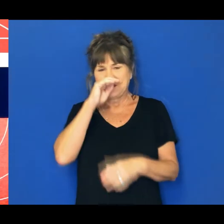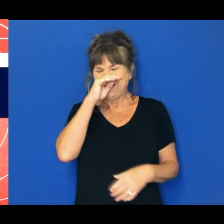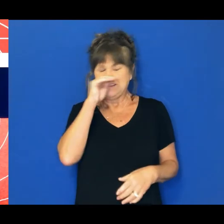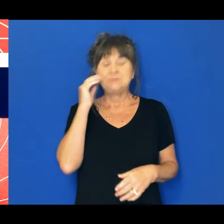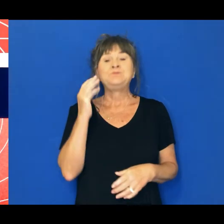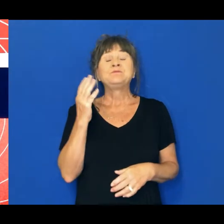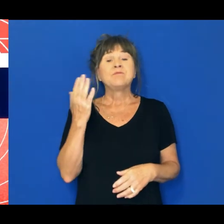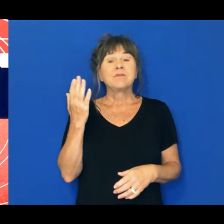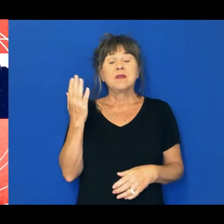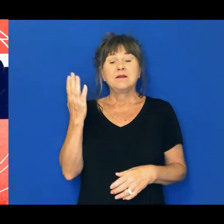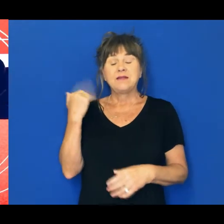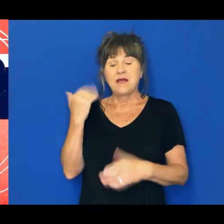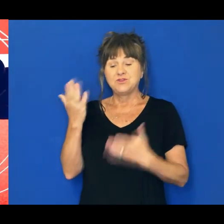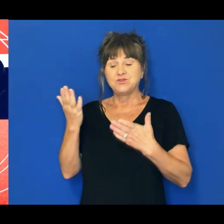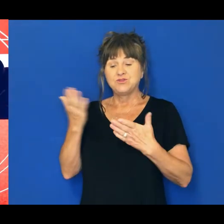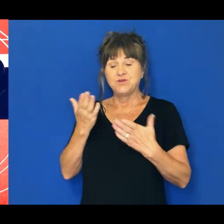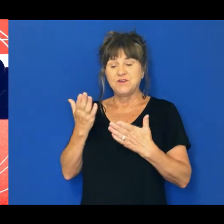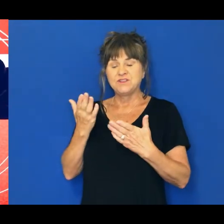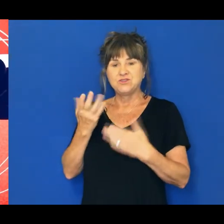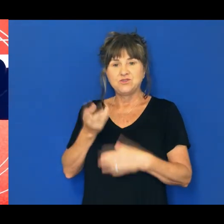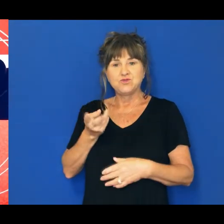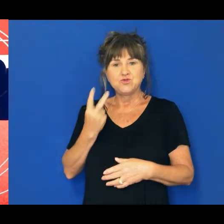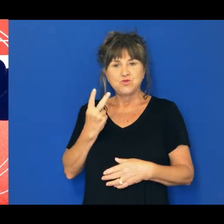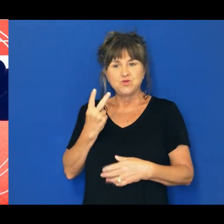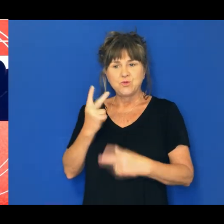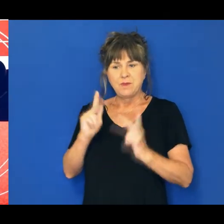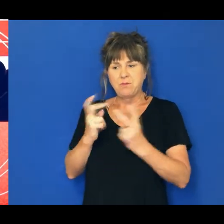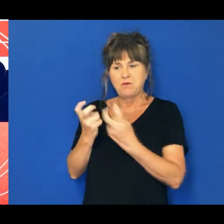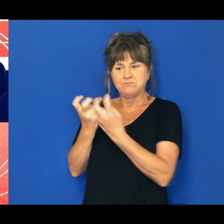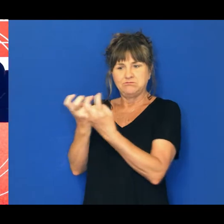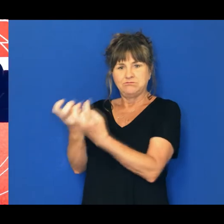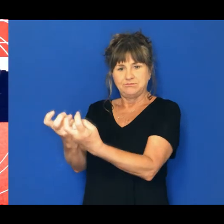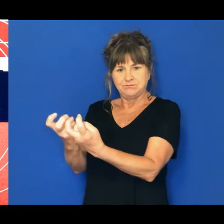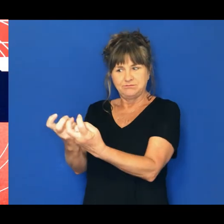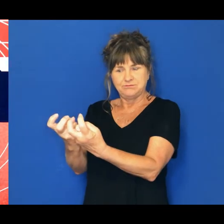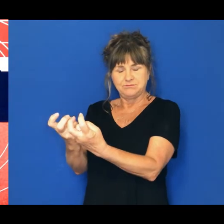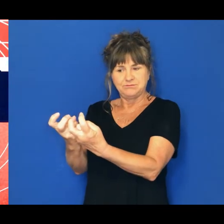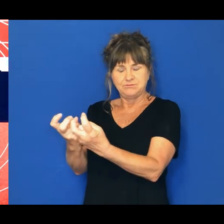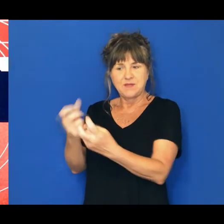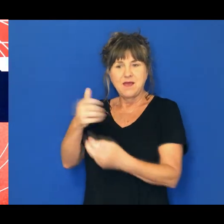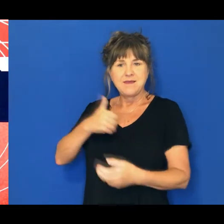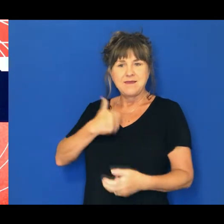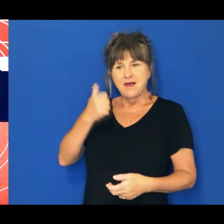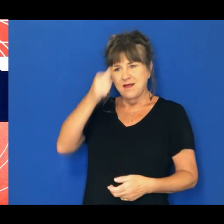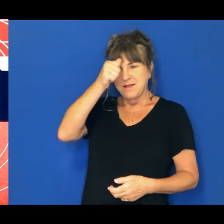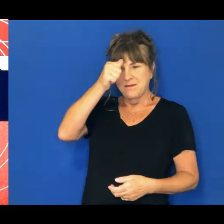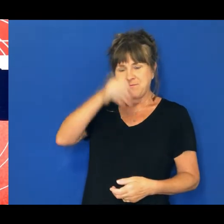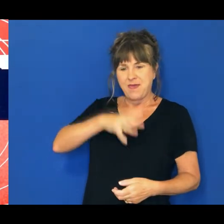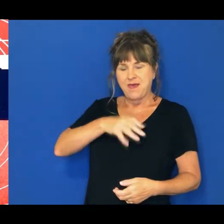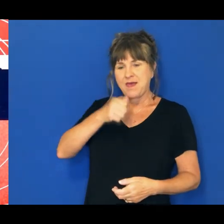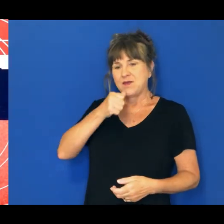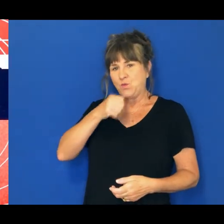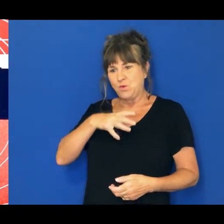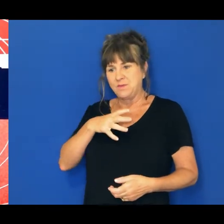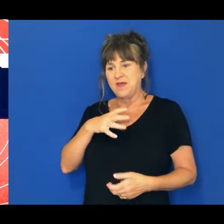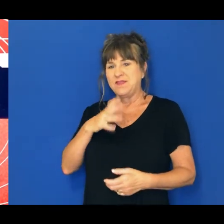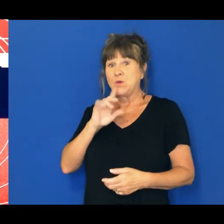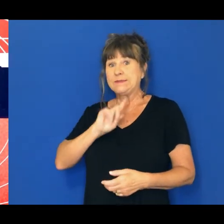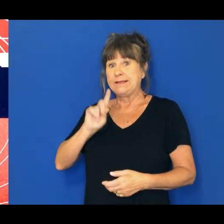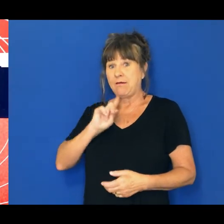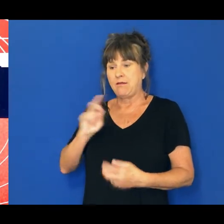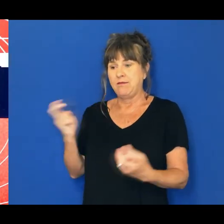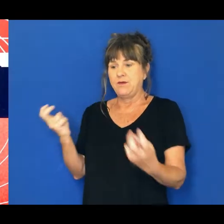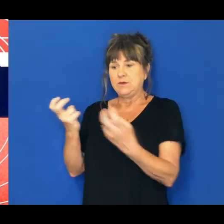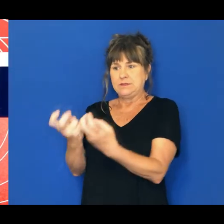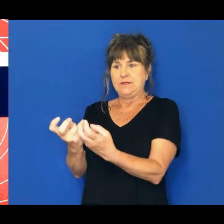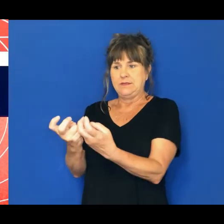Congratulations. Last service, we had two people that were sitting right here, and it was a young lady and a young guy, and they were both single because they were sitting